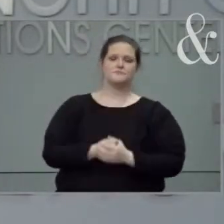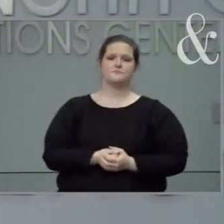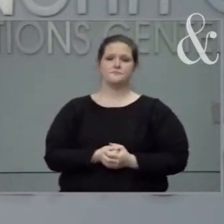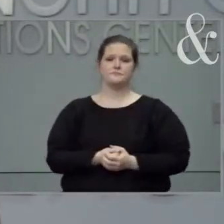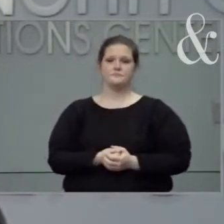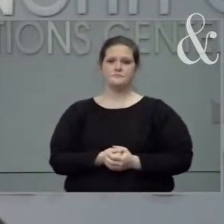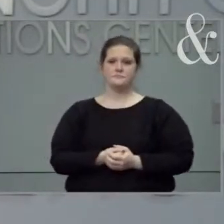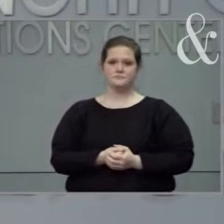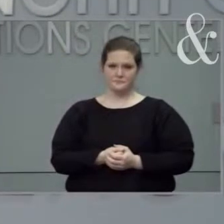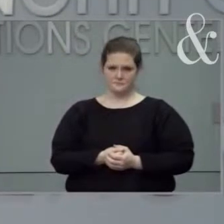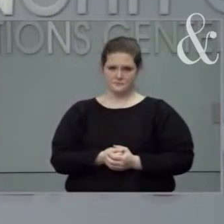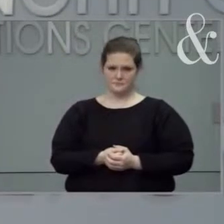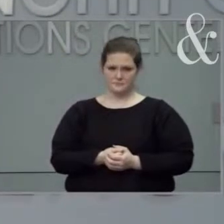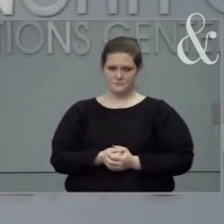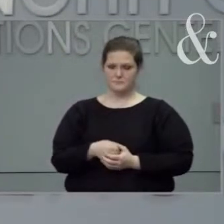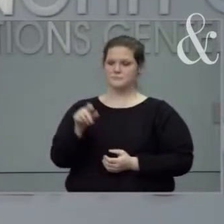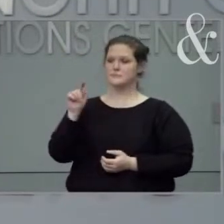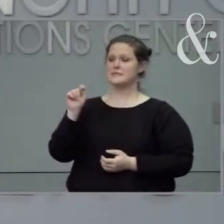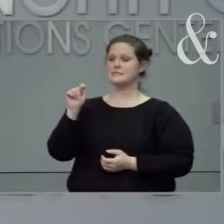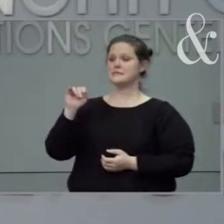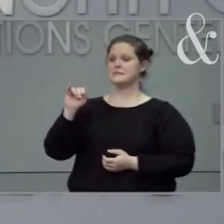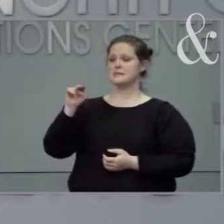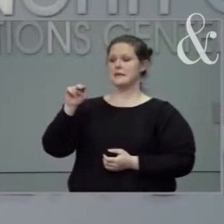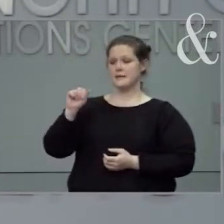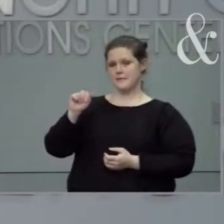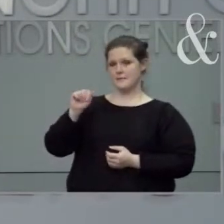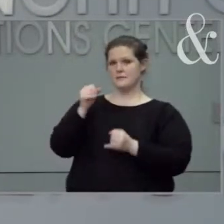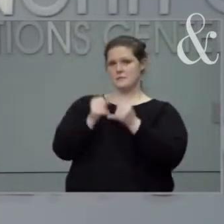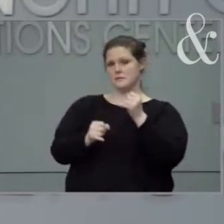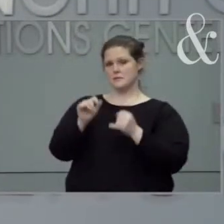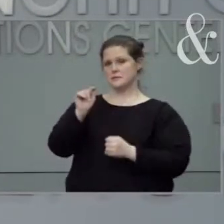Our first question will be from Tina Terry with WSOC.